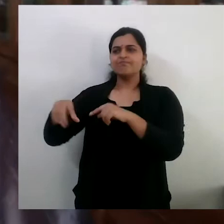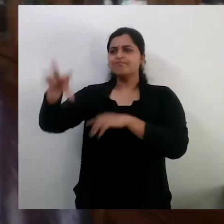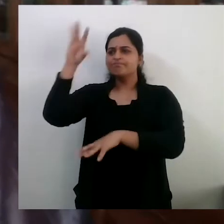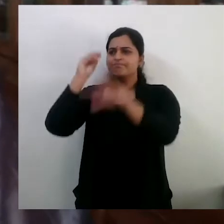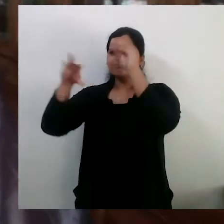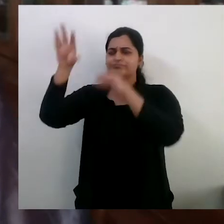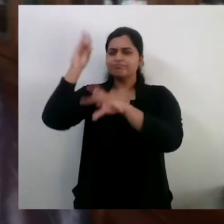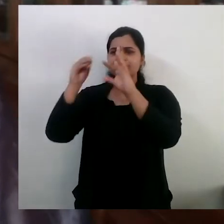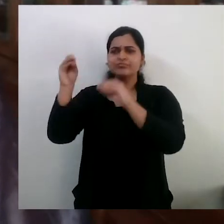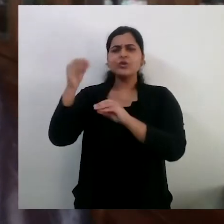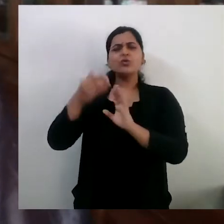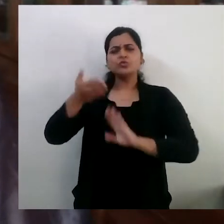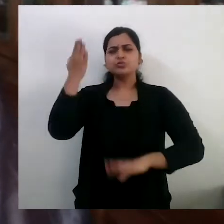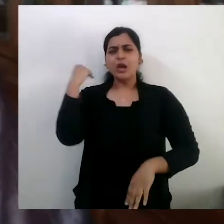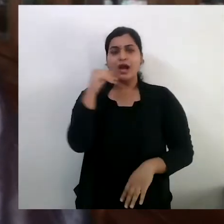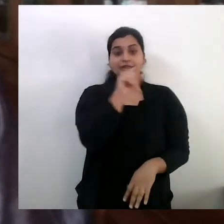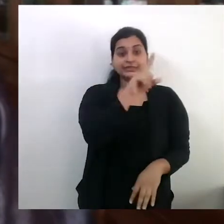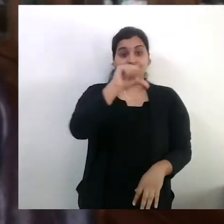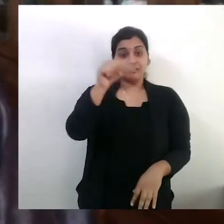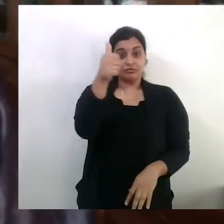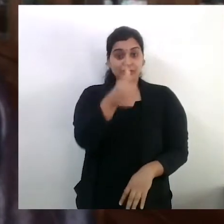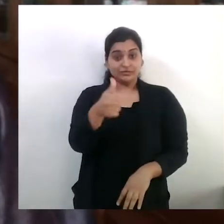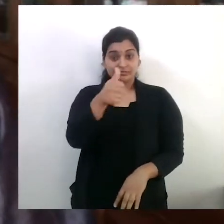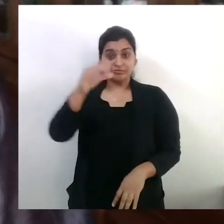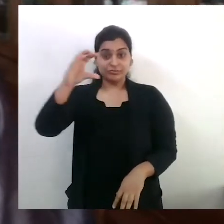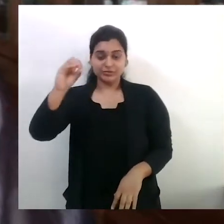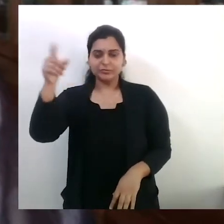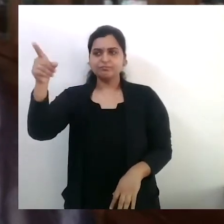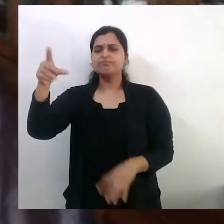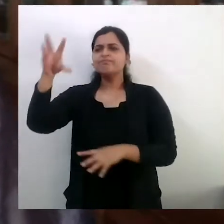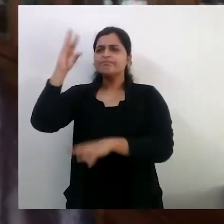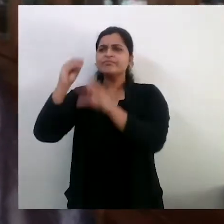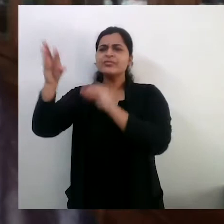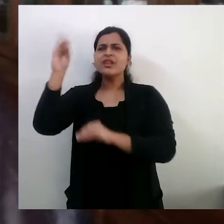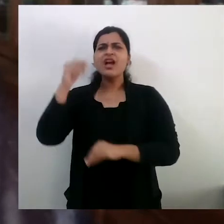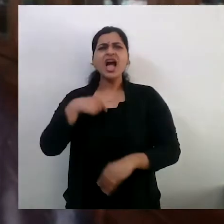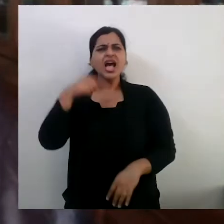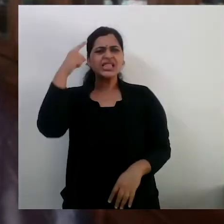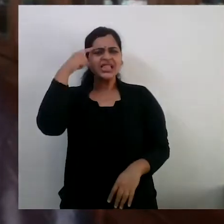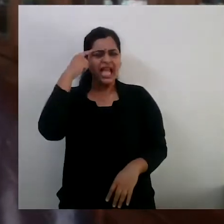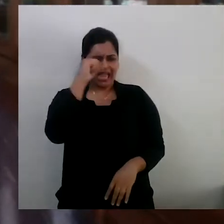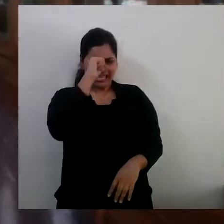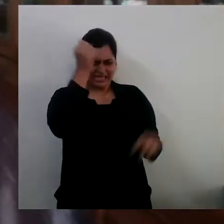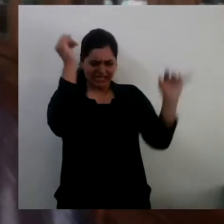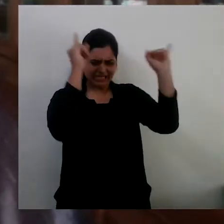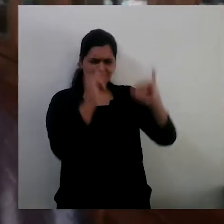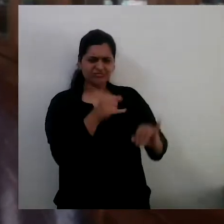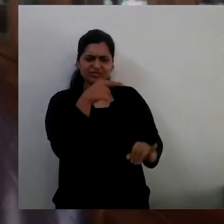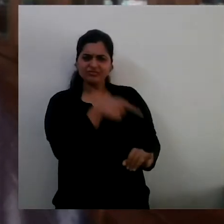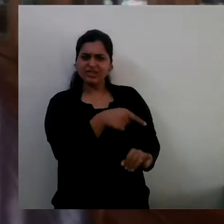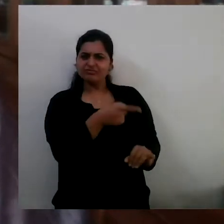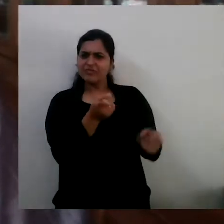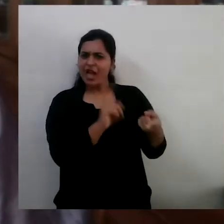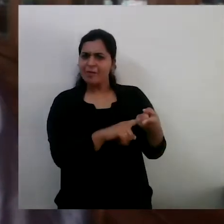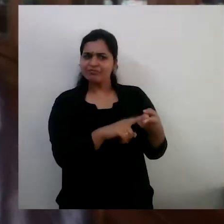was in the 60s, and when I was studying that, I was trying to find some sort of connect with what is happening